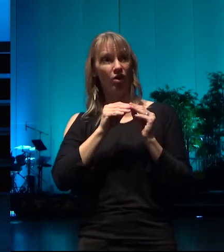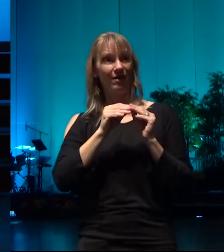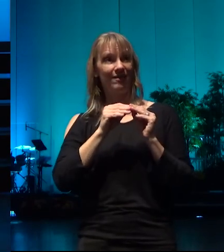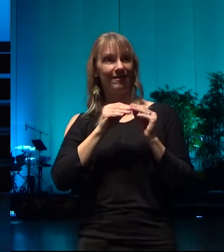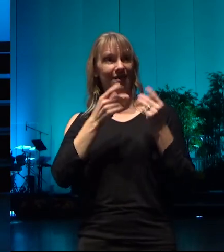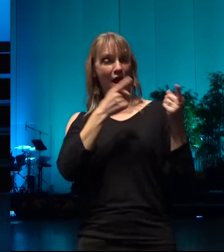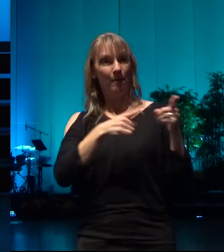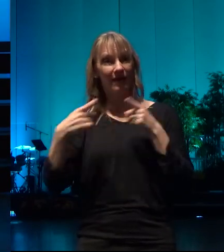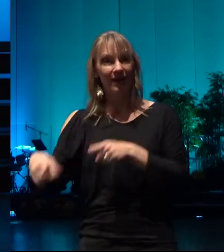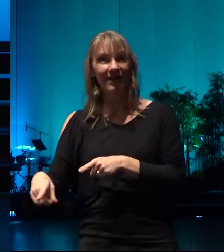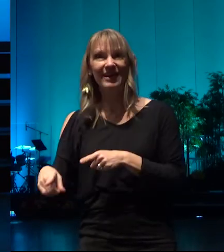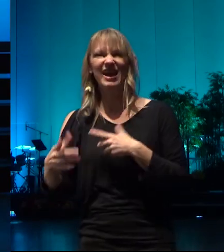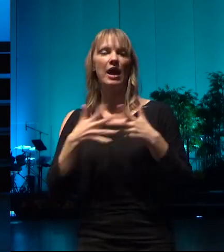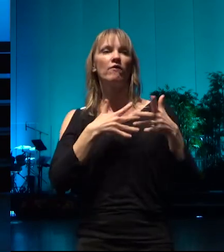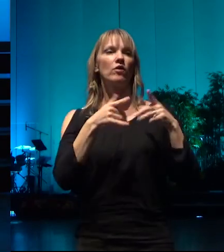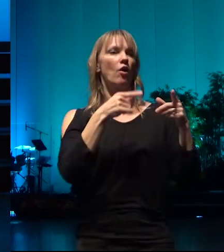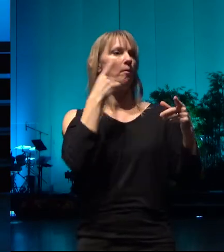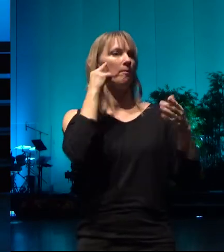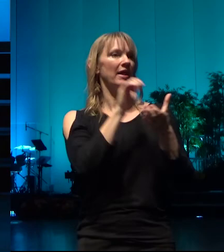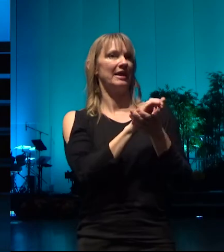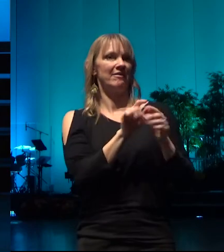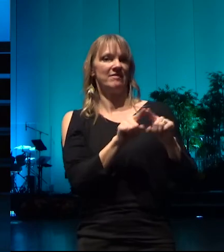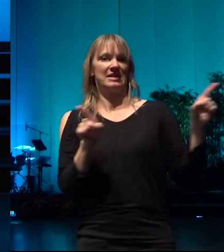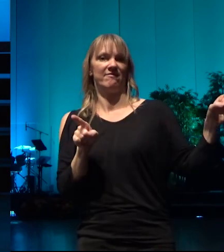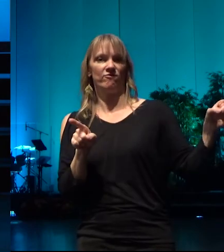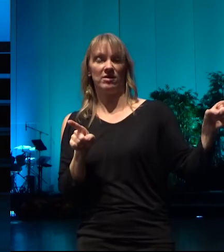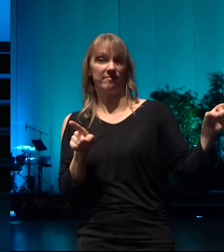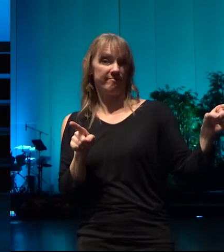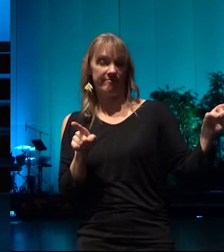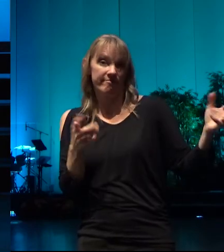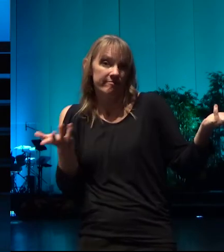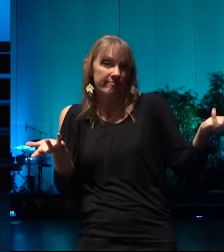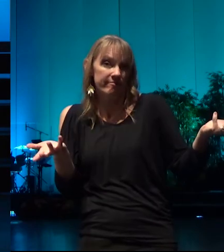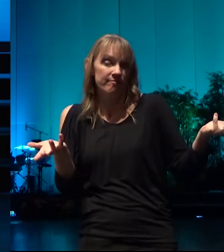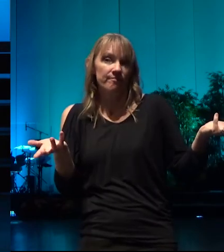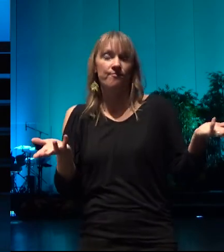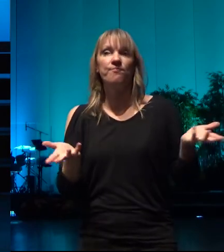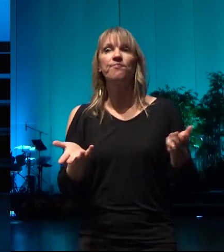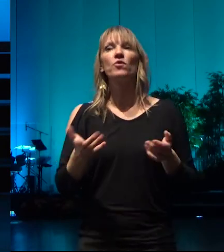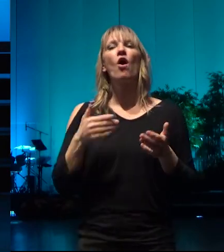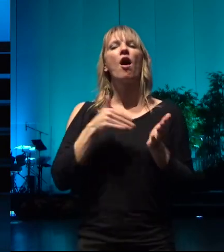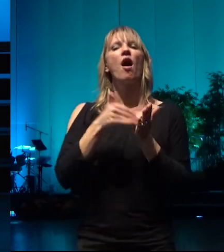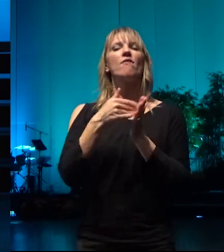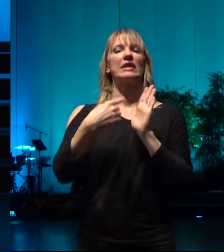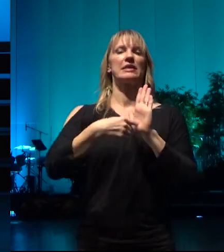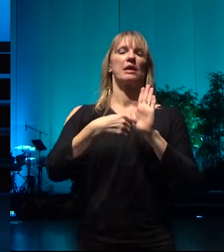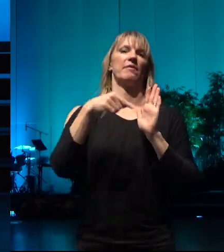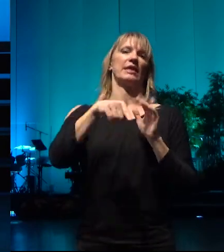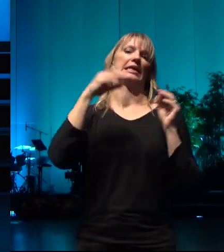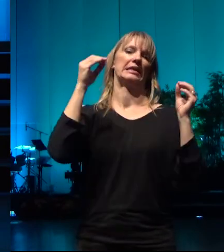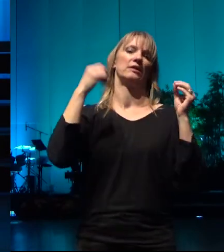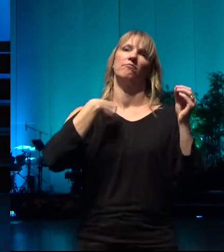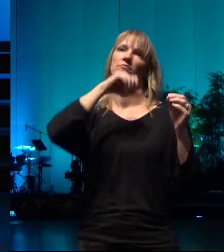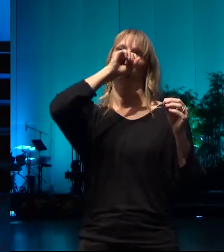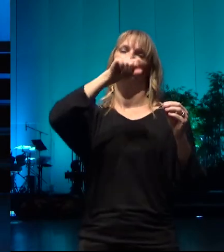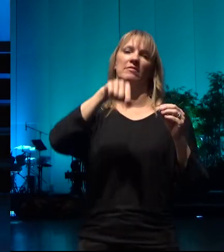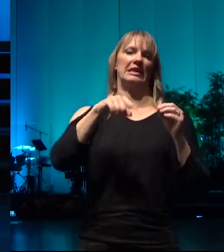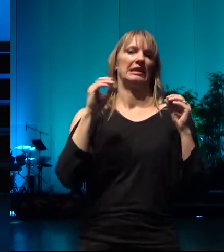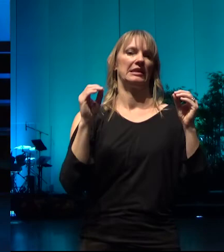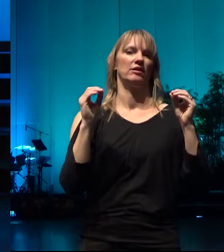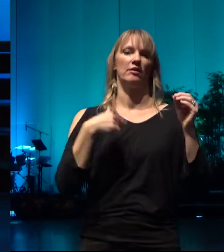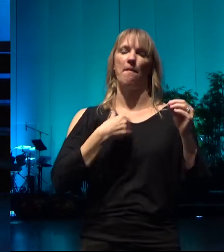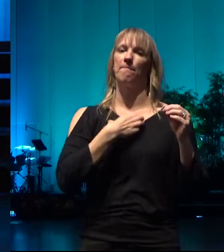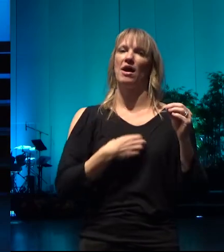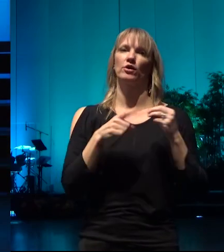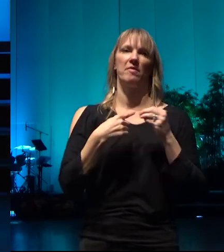even when the real selves over there don't believe what I believe. I often use the example of this teaching. I love this